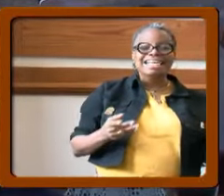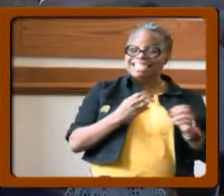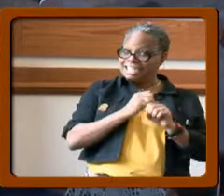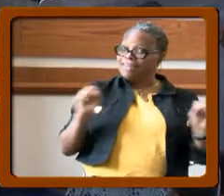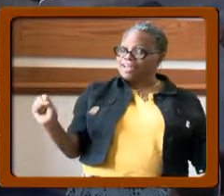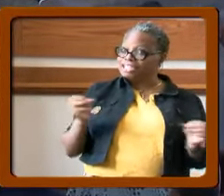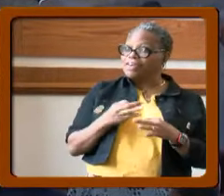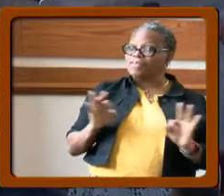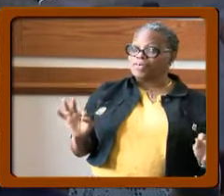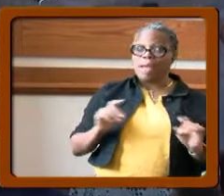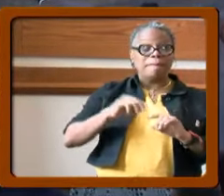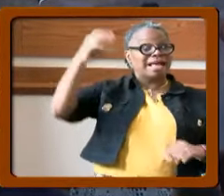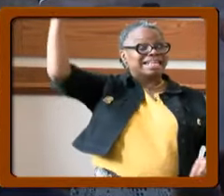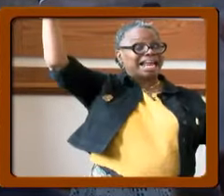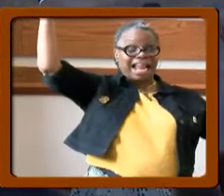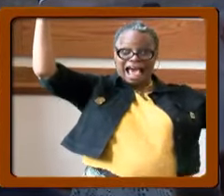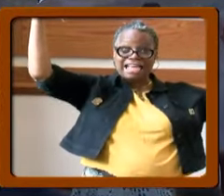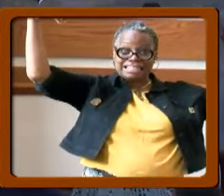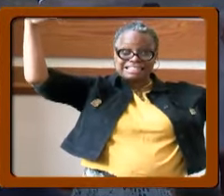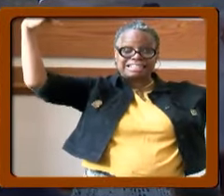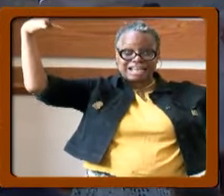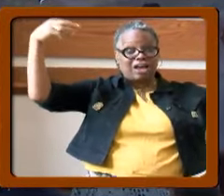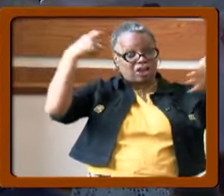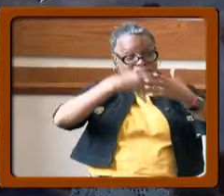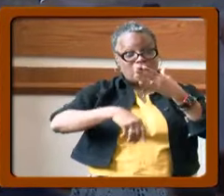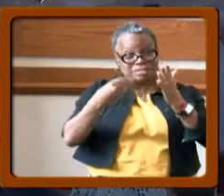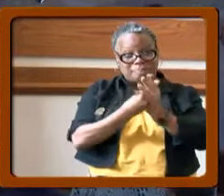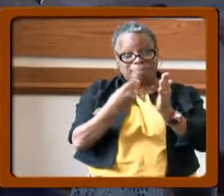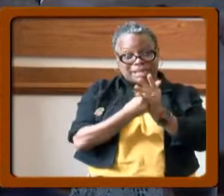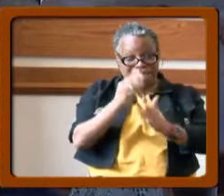Salvation is free, but these lights aren't.